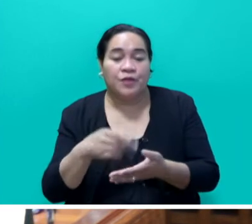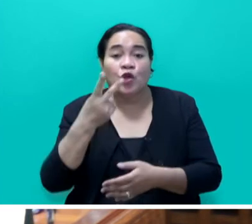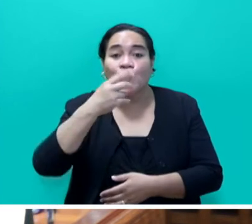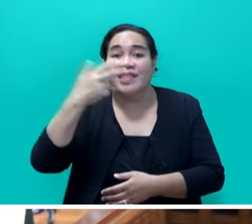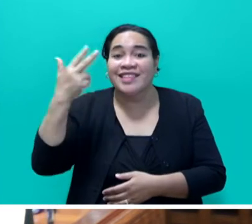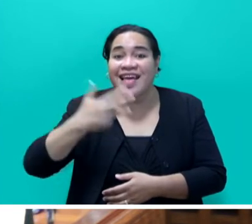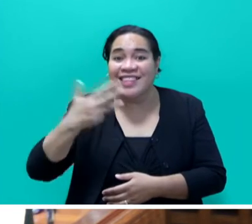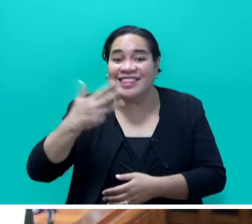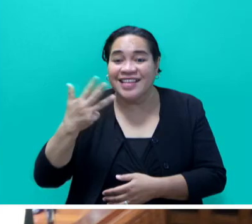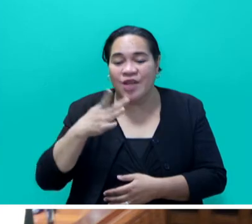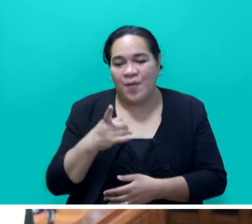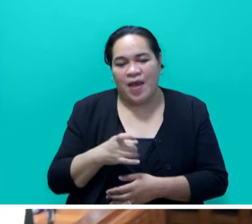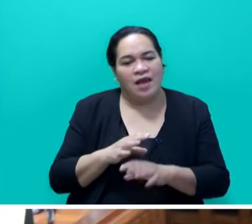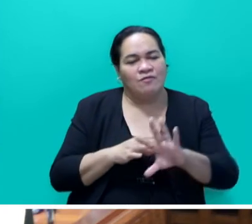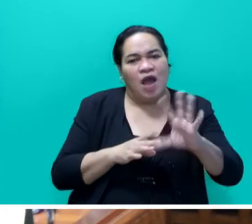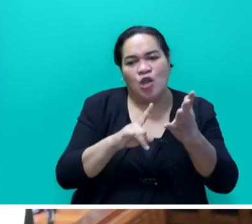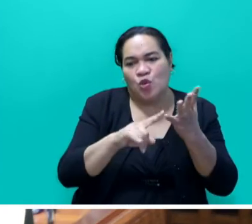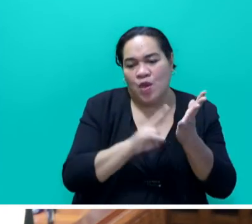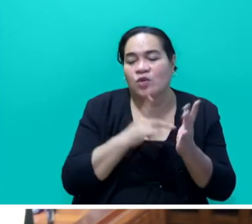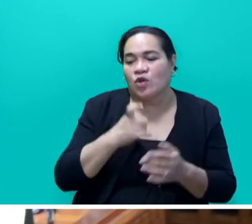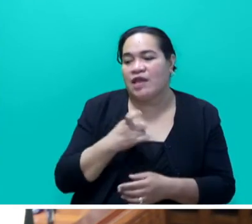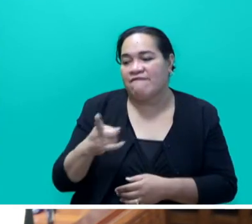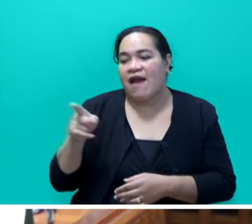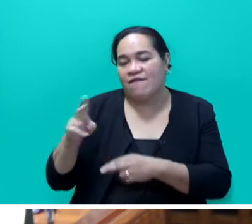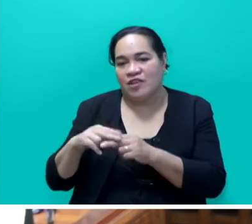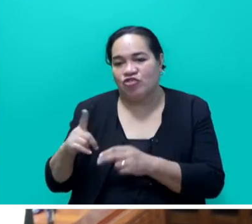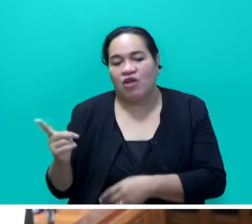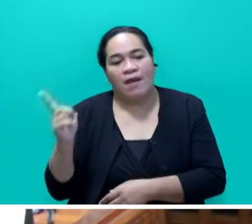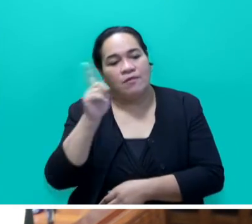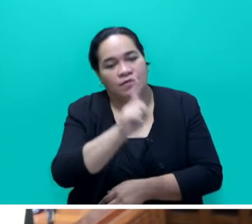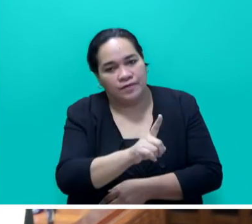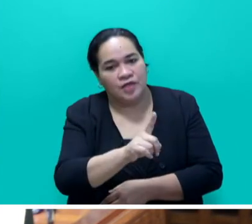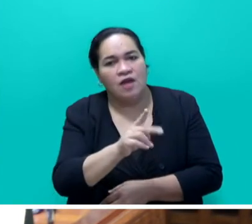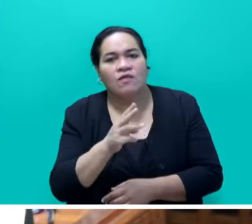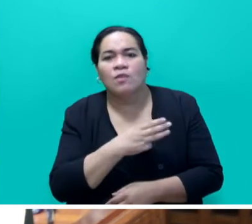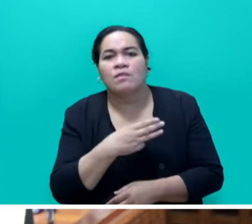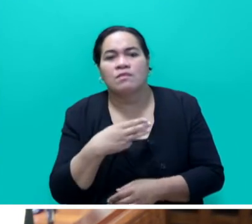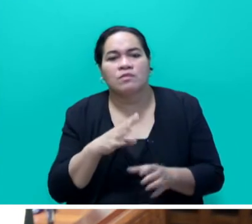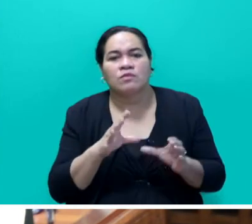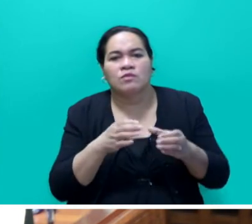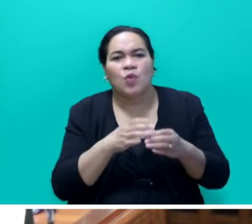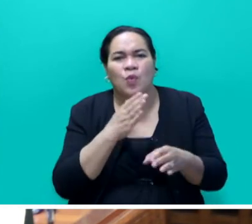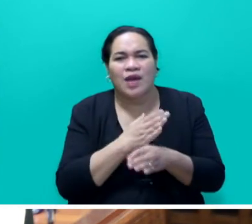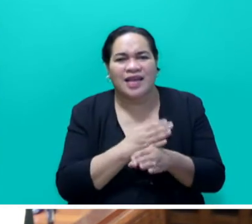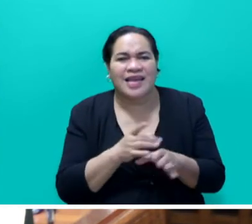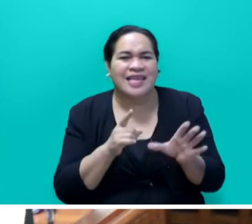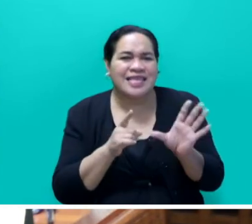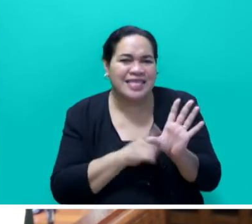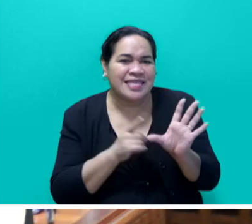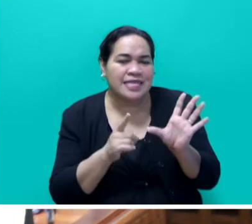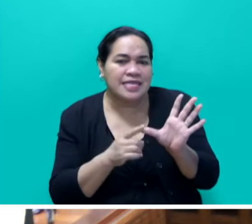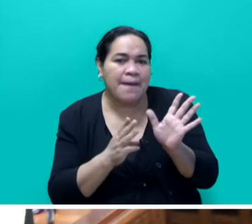to contribute a military observer to the mission in Yemen.